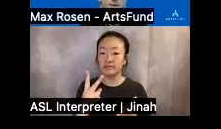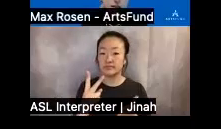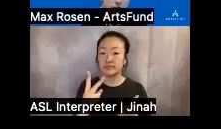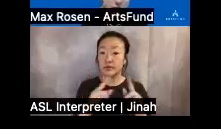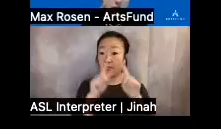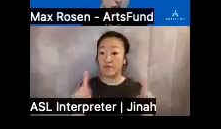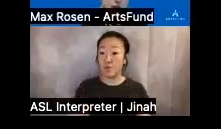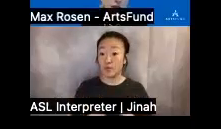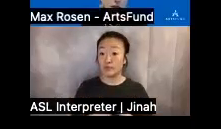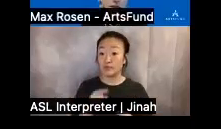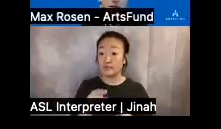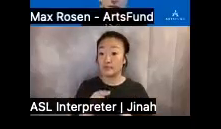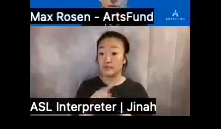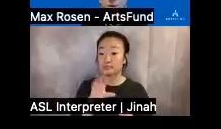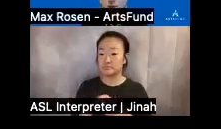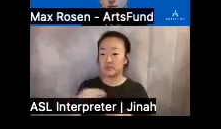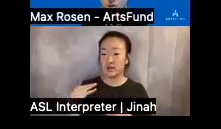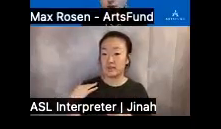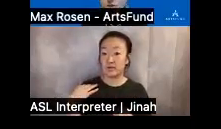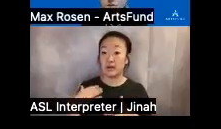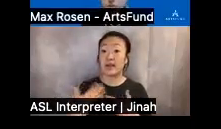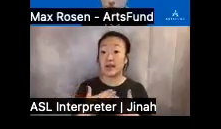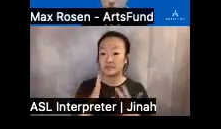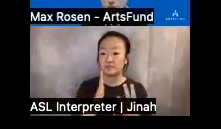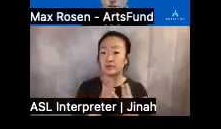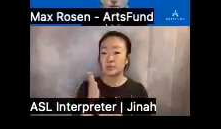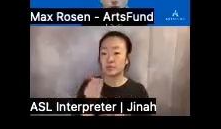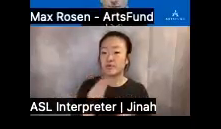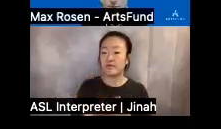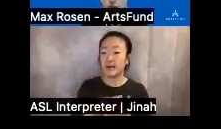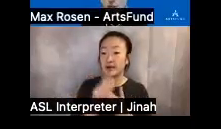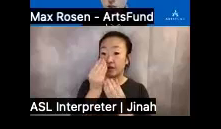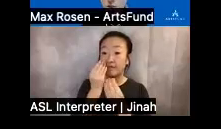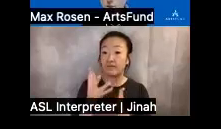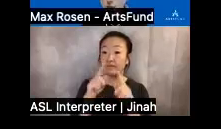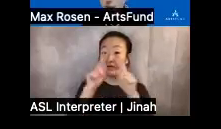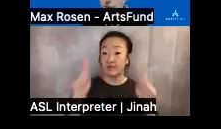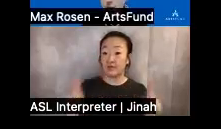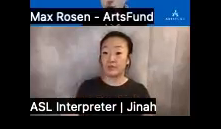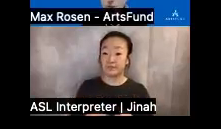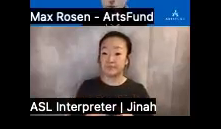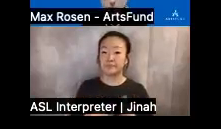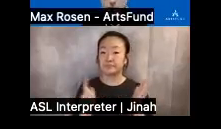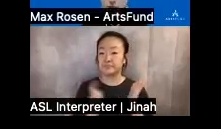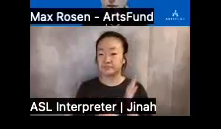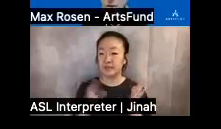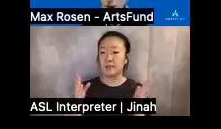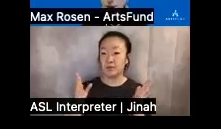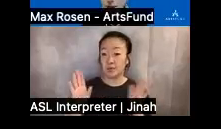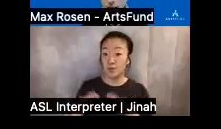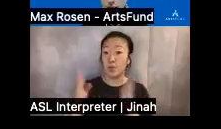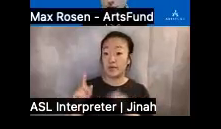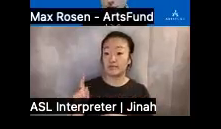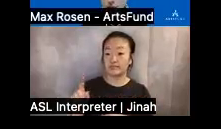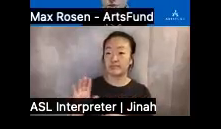the application. Next, we'll walk through the financial information form. So I'll press that blue open button on the